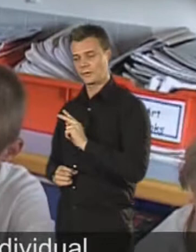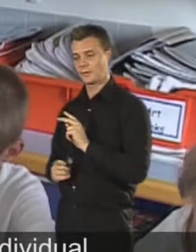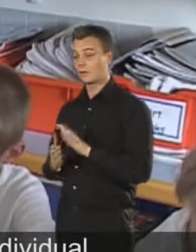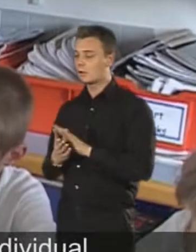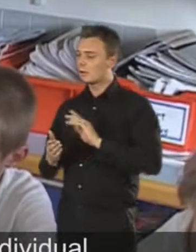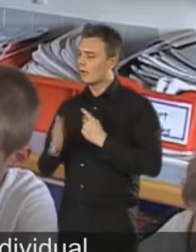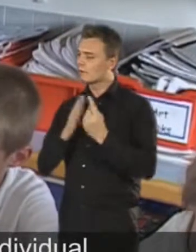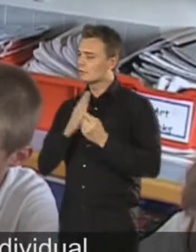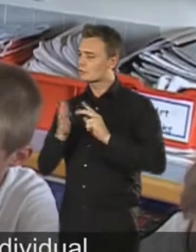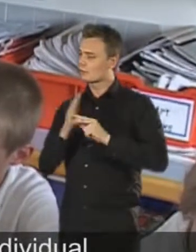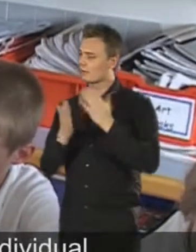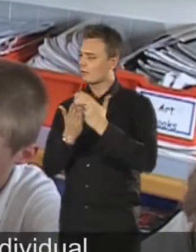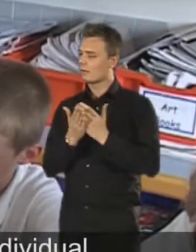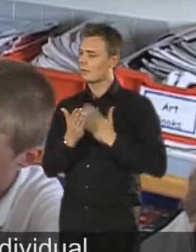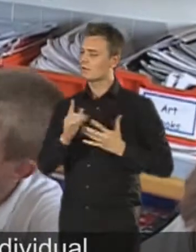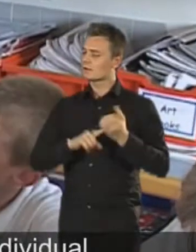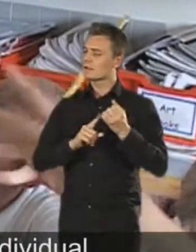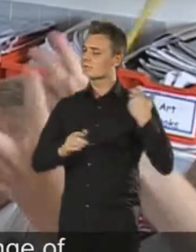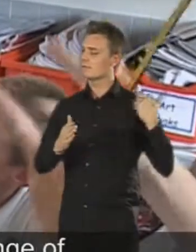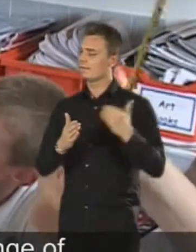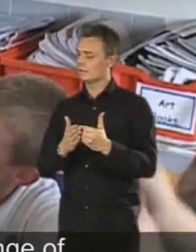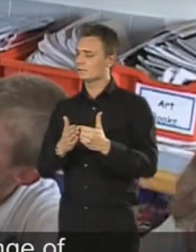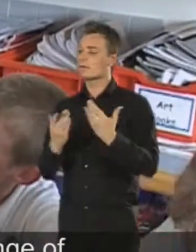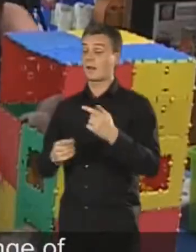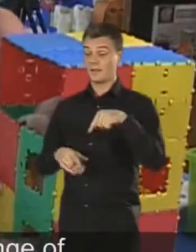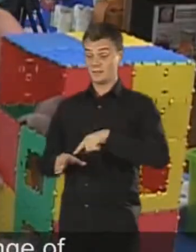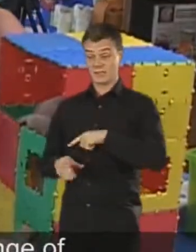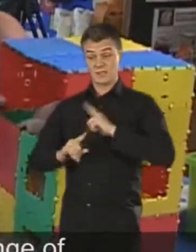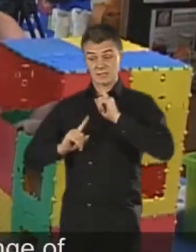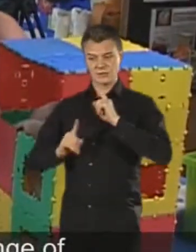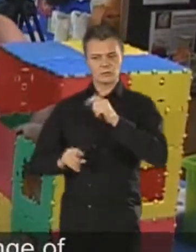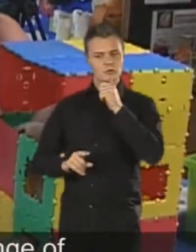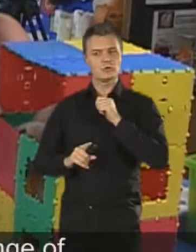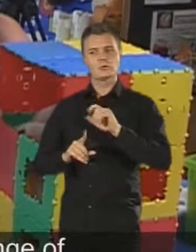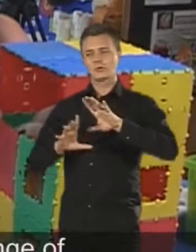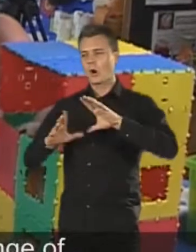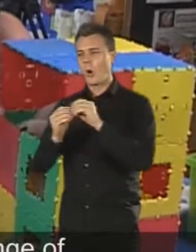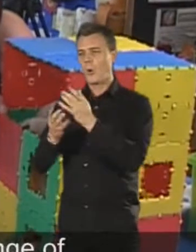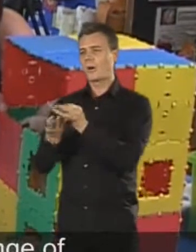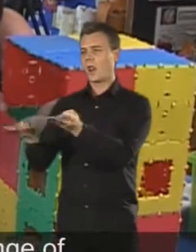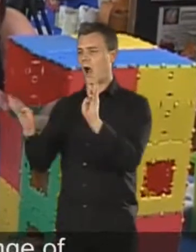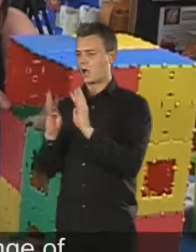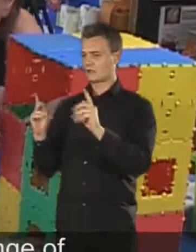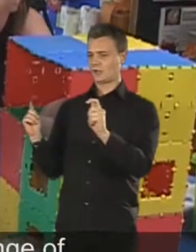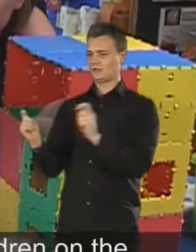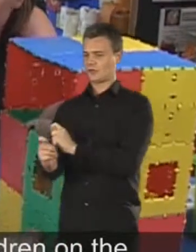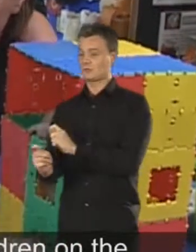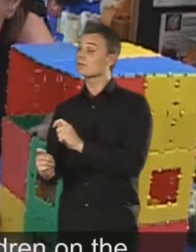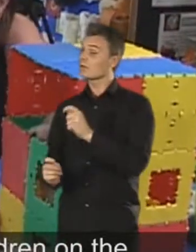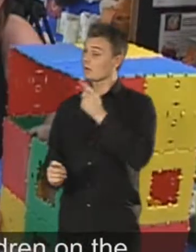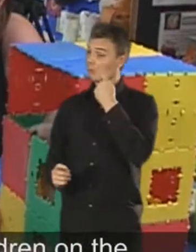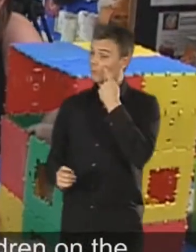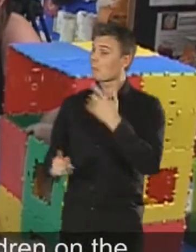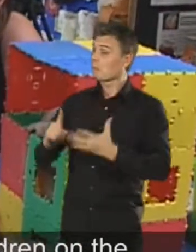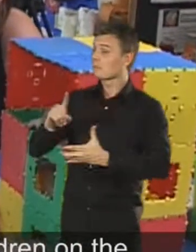many individual strategies in previous years, this year his teacher Jill is mainly using a range of whole class adjustments which have proven